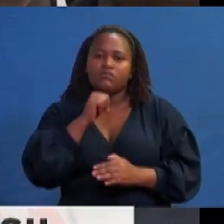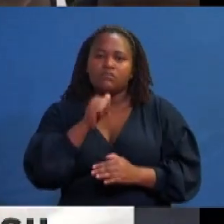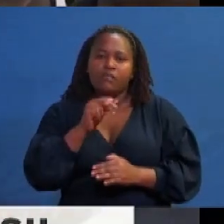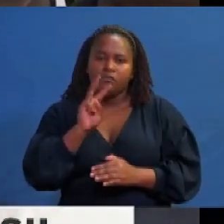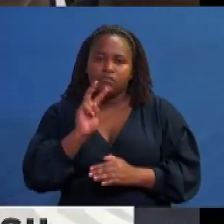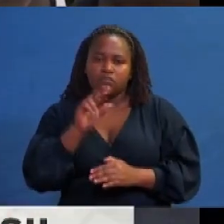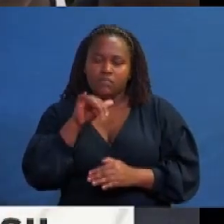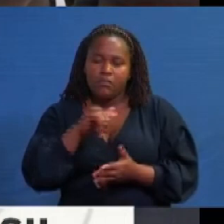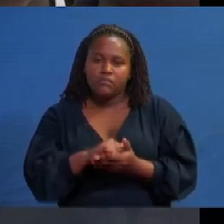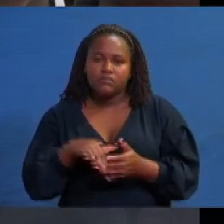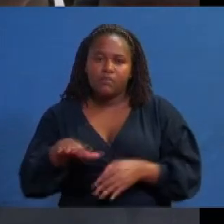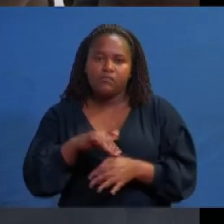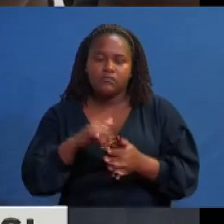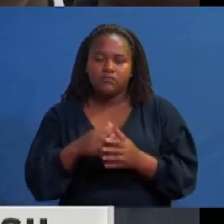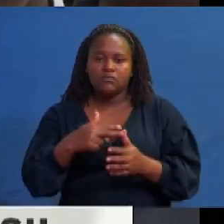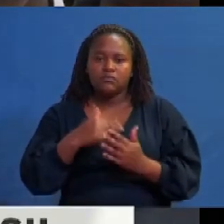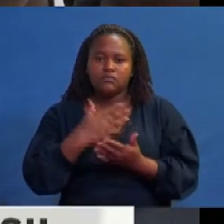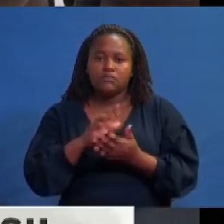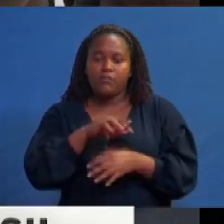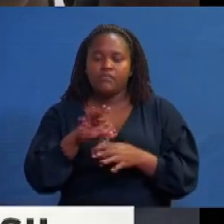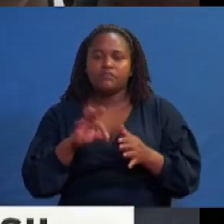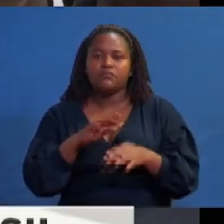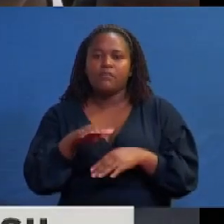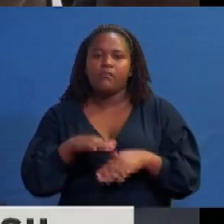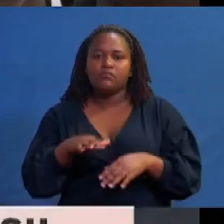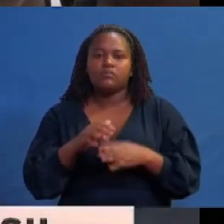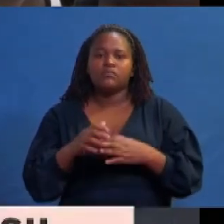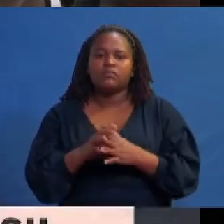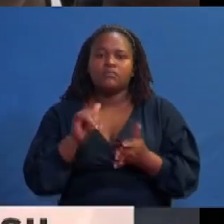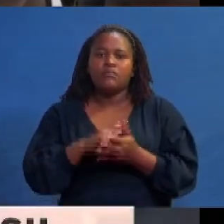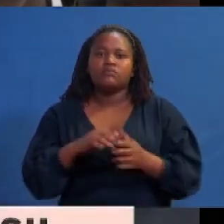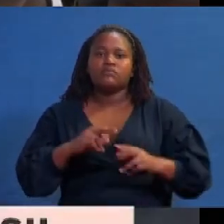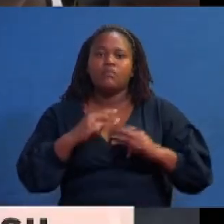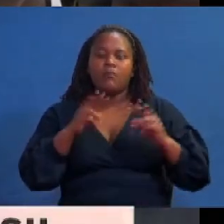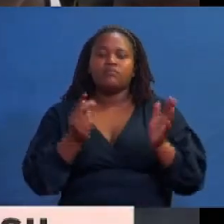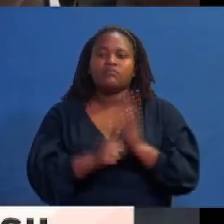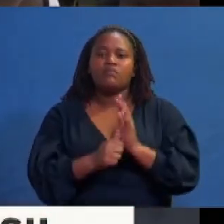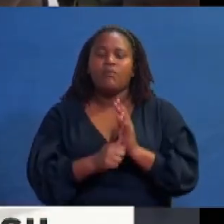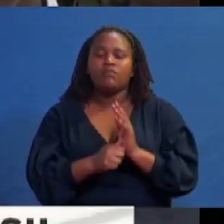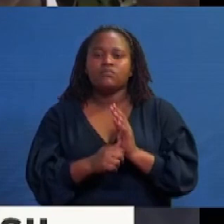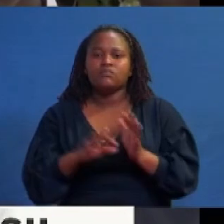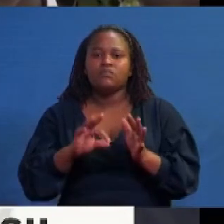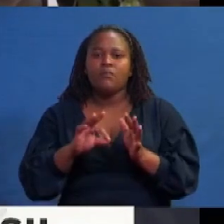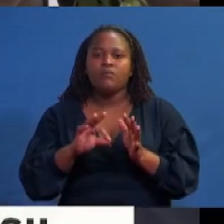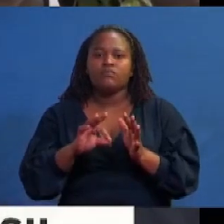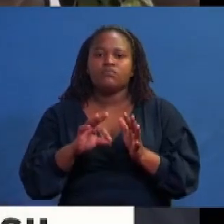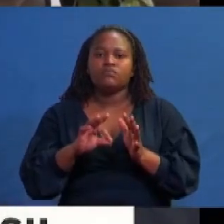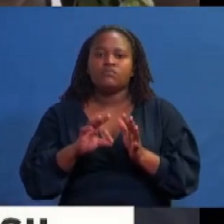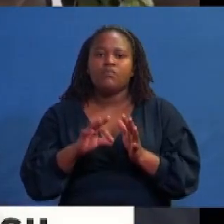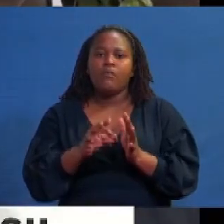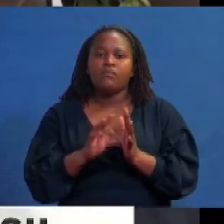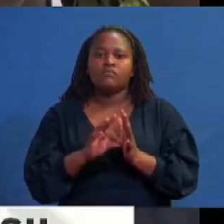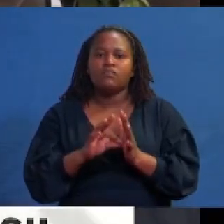the sites we have visited, some of these facilities, despite that they are high-risk facilities,